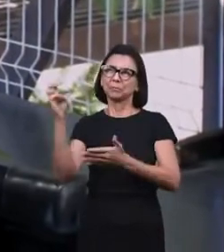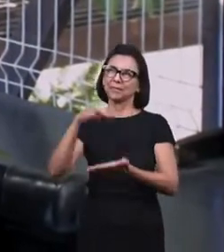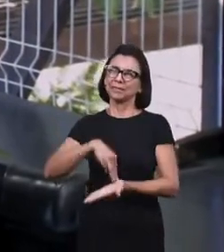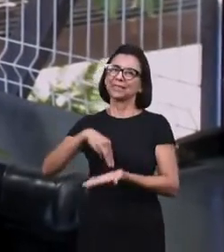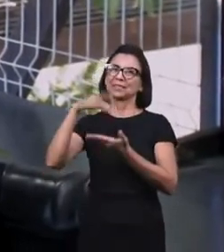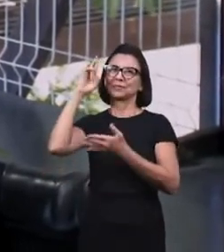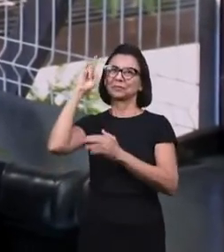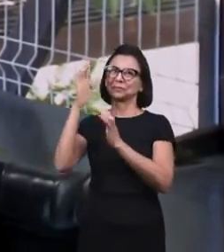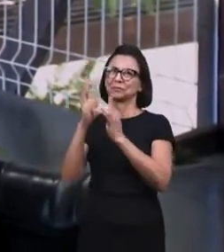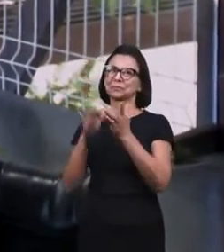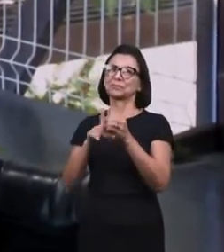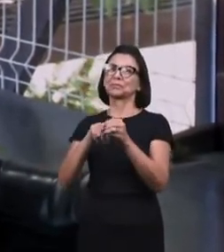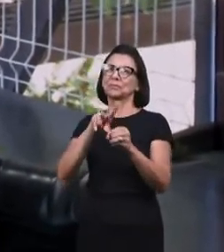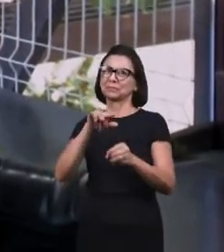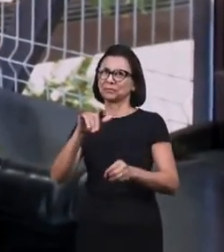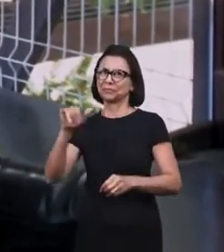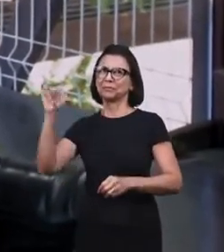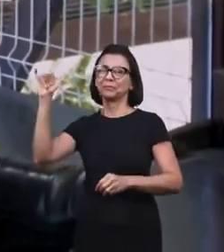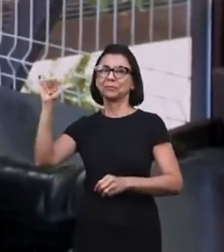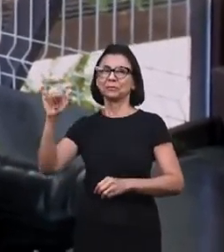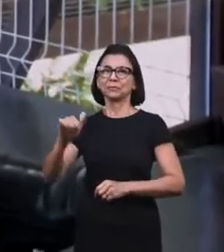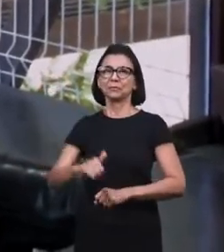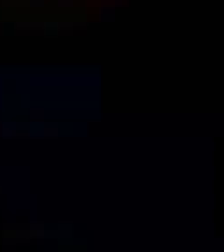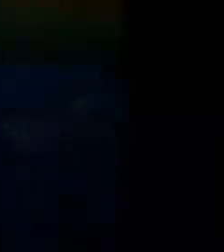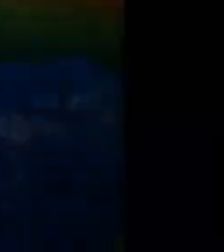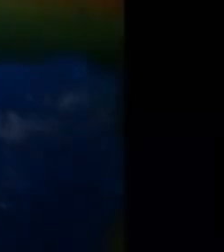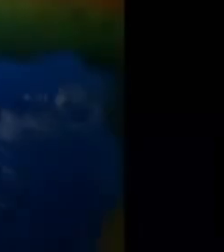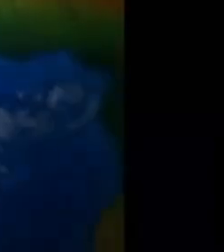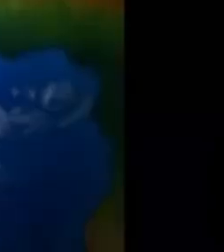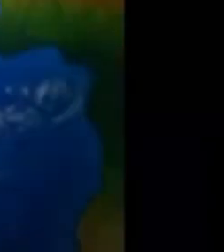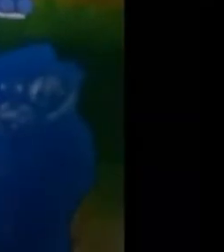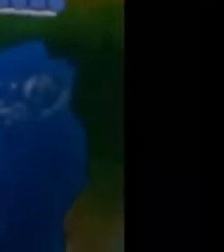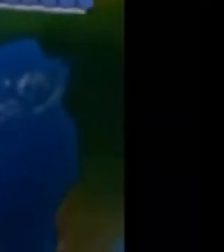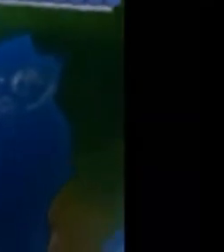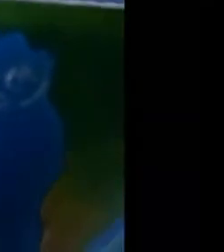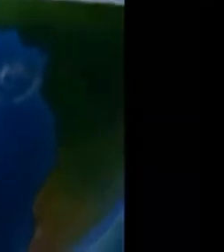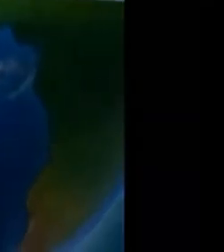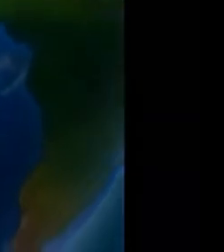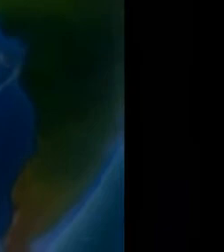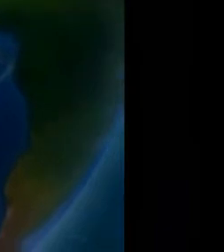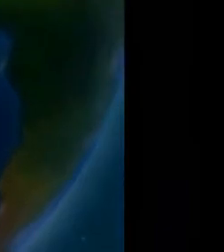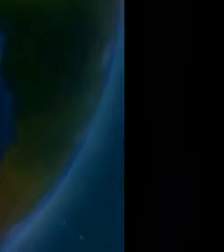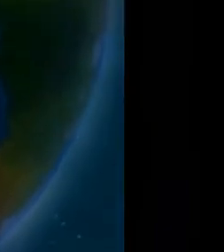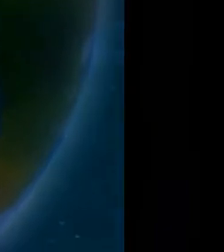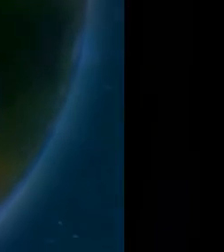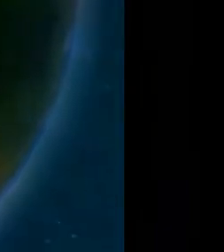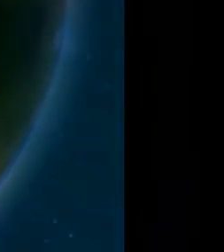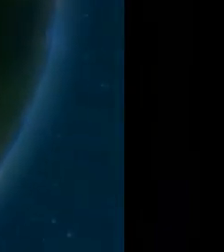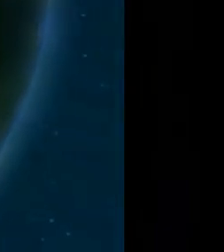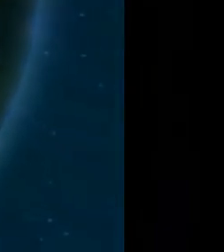not the the lord jesus comes the kingdom